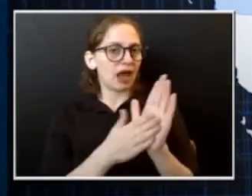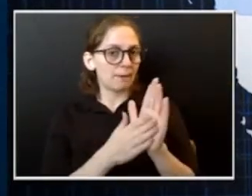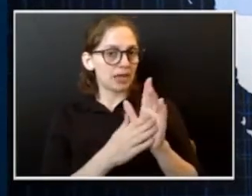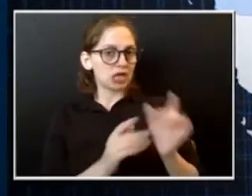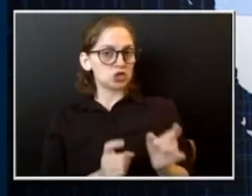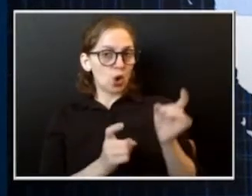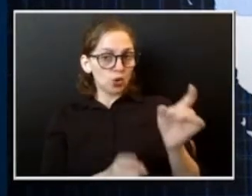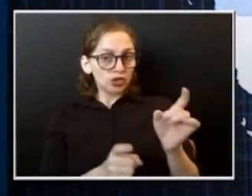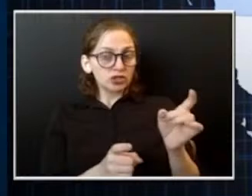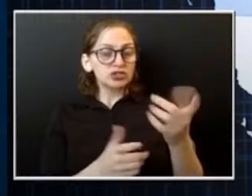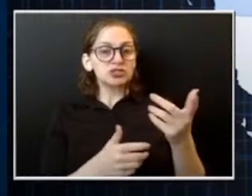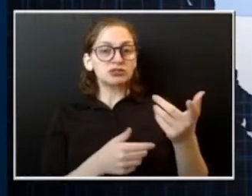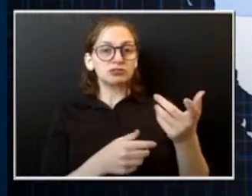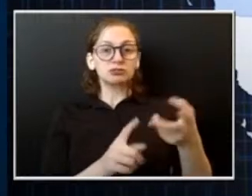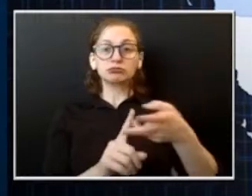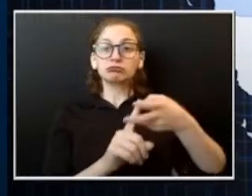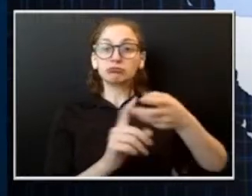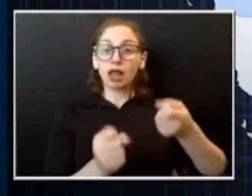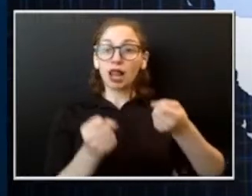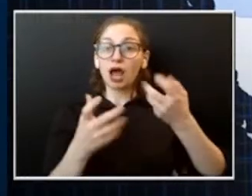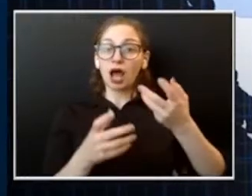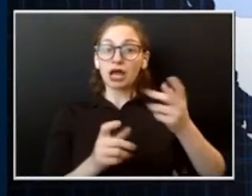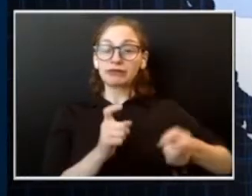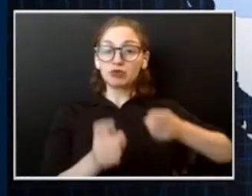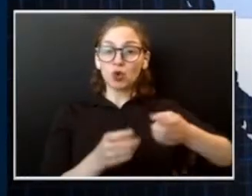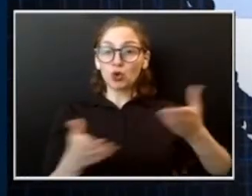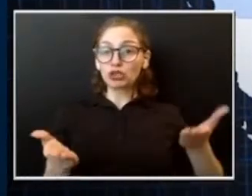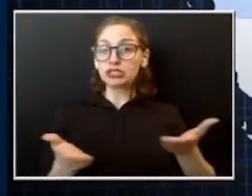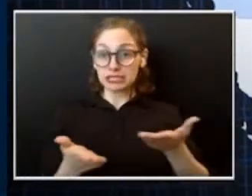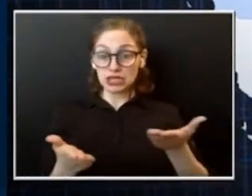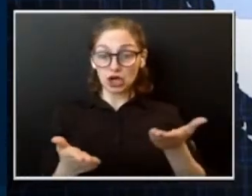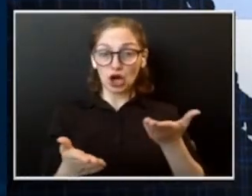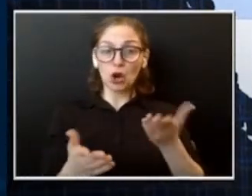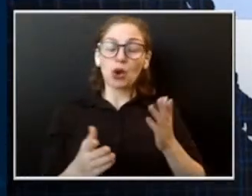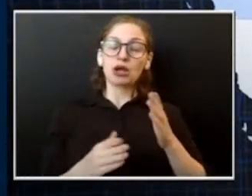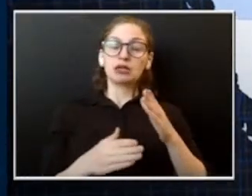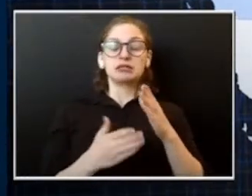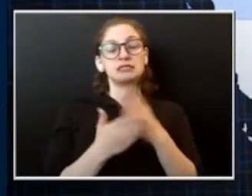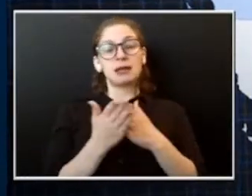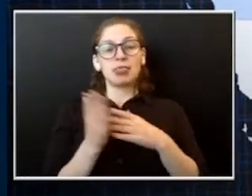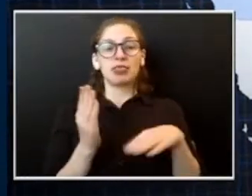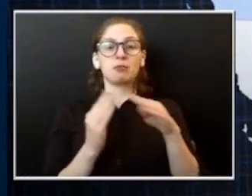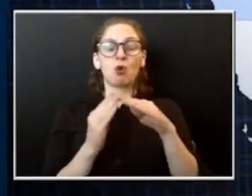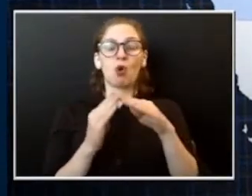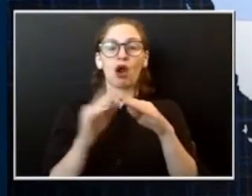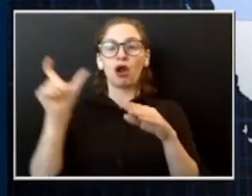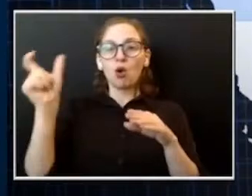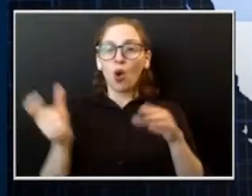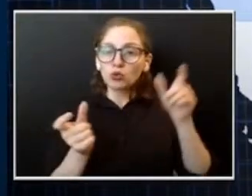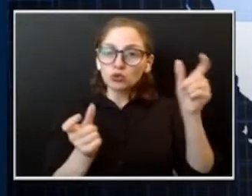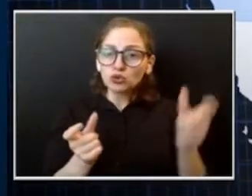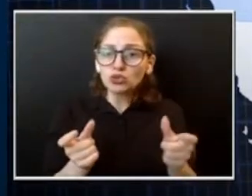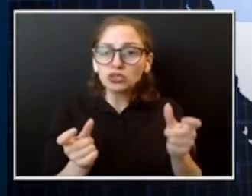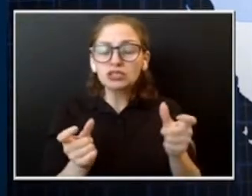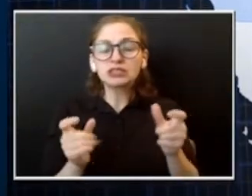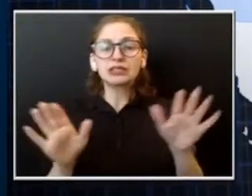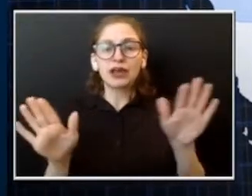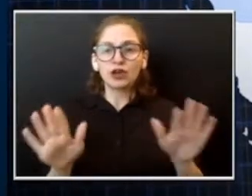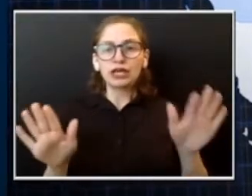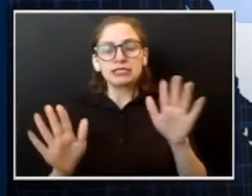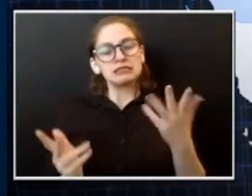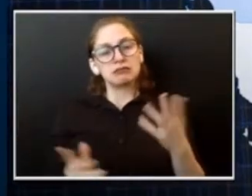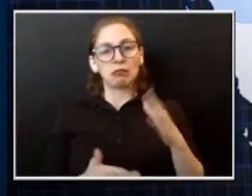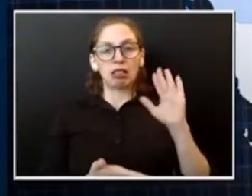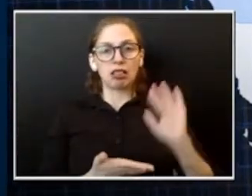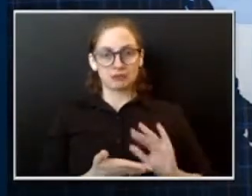of the coastal areas underperformed. That's absolutely right. So we talk about that as a conversion factor, a conversion rate. Here in the